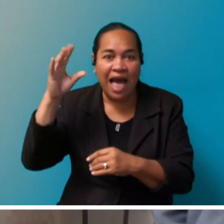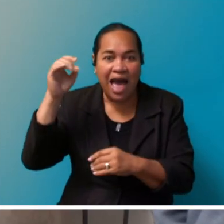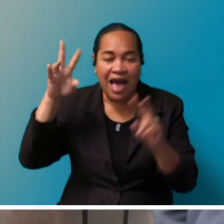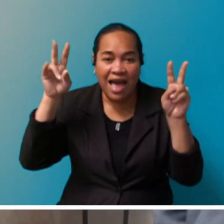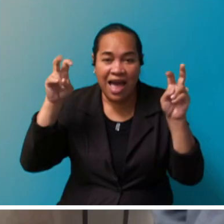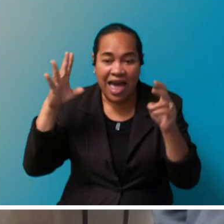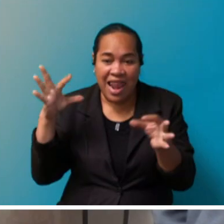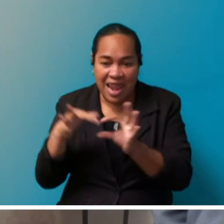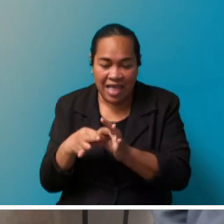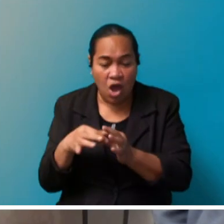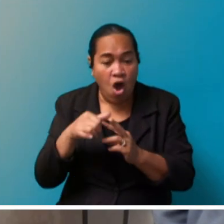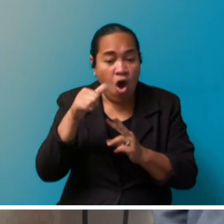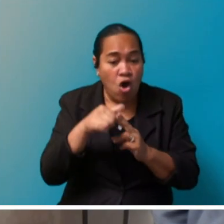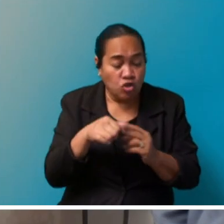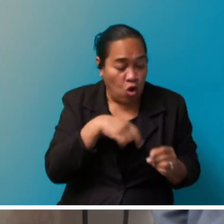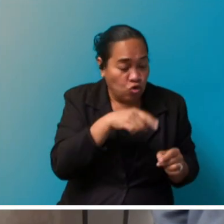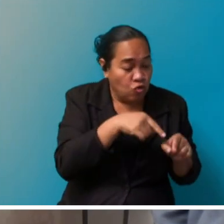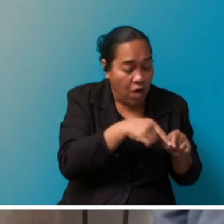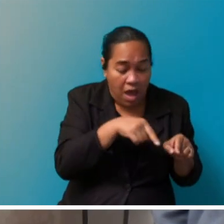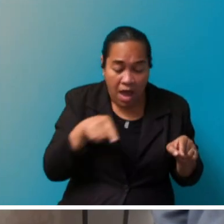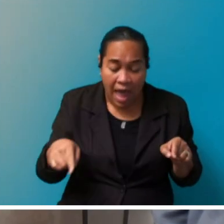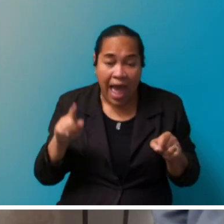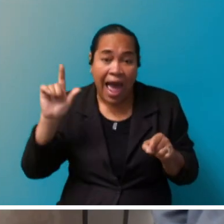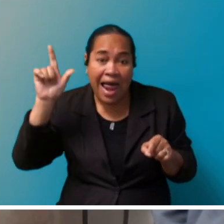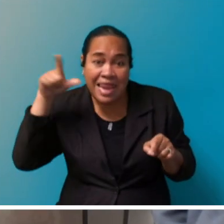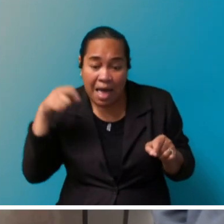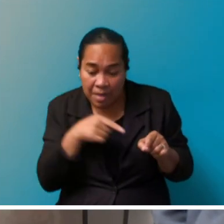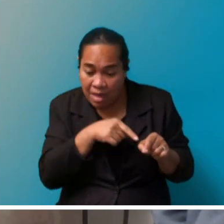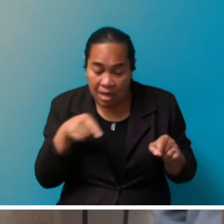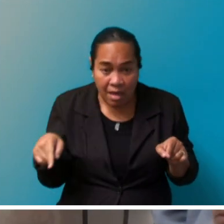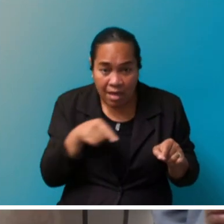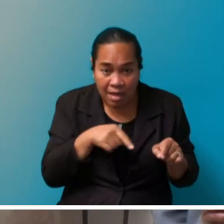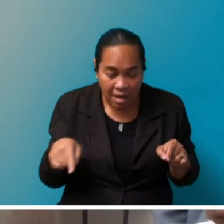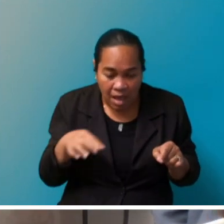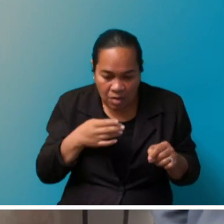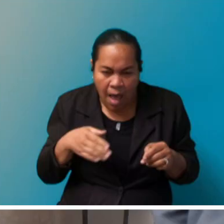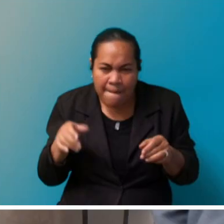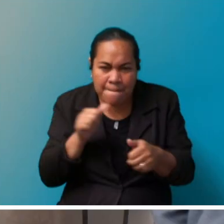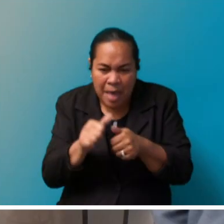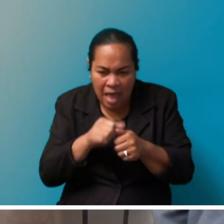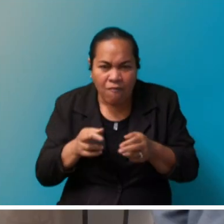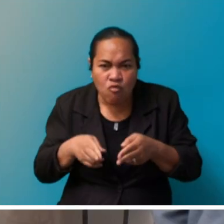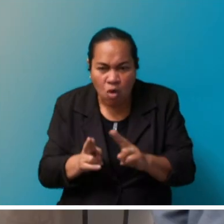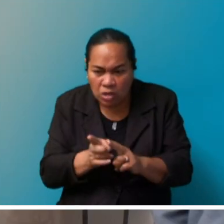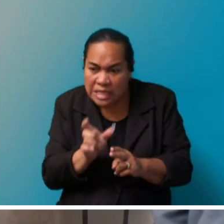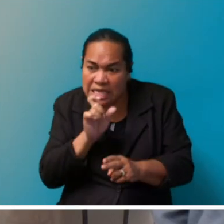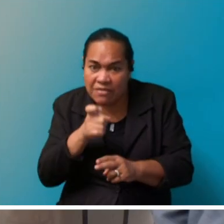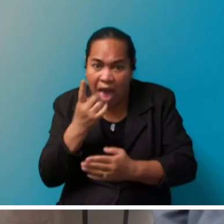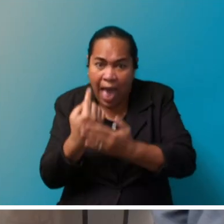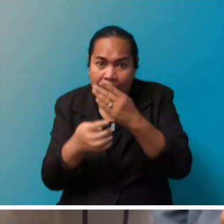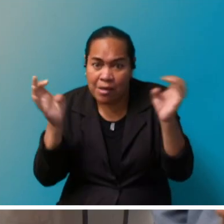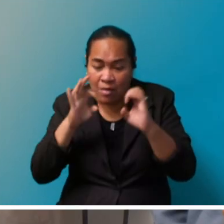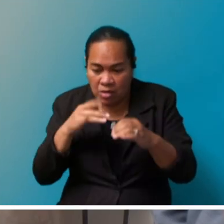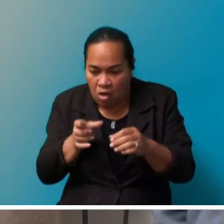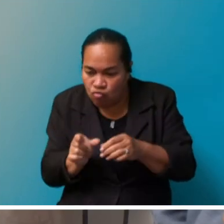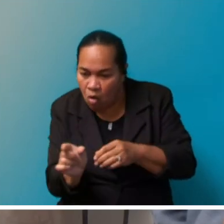Suva-Lami corridor to better guide the public on safe zones and evacuation routes. Mr. Speaker, sir, we're also partnering with the Ministry